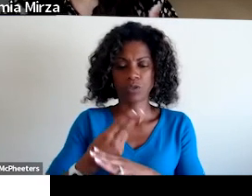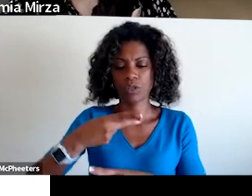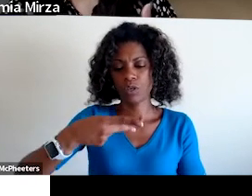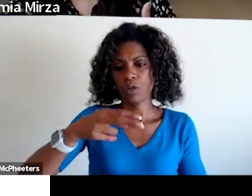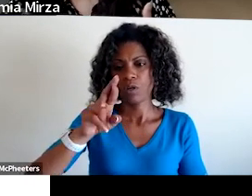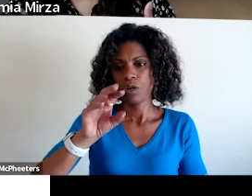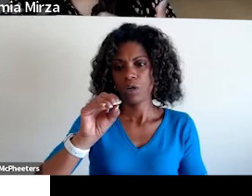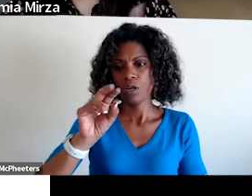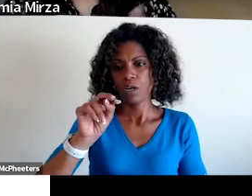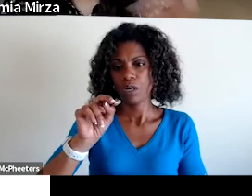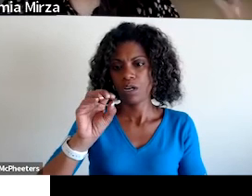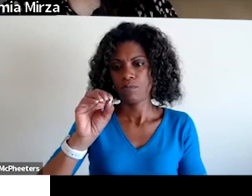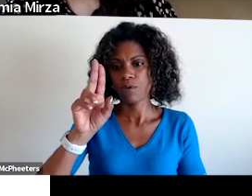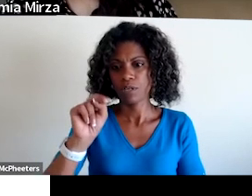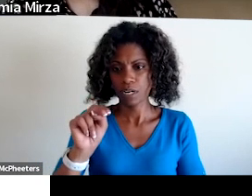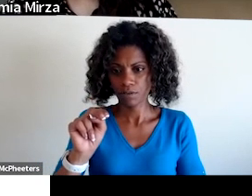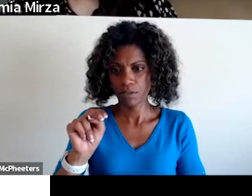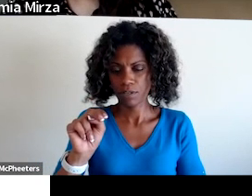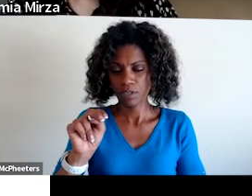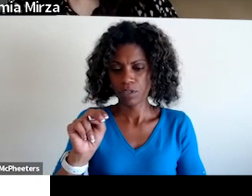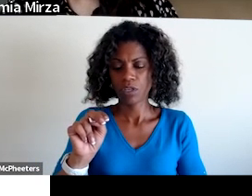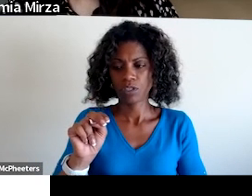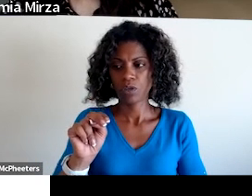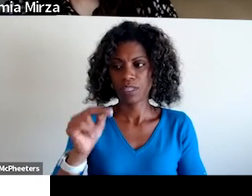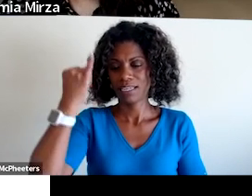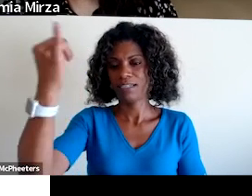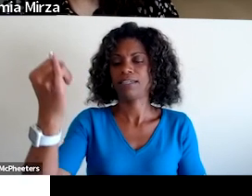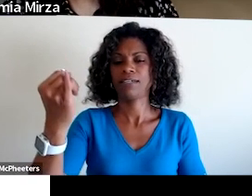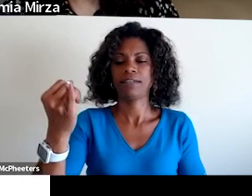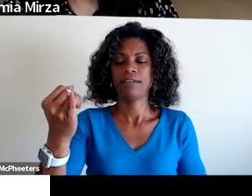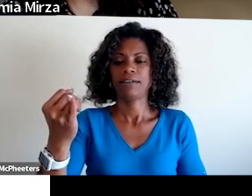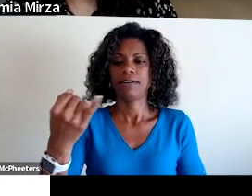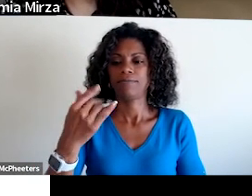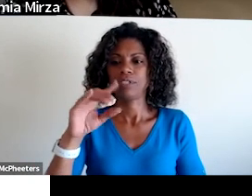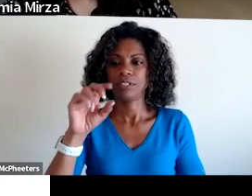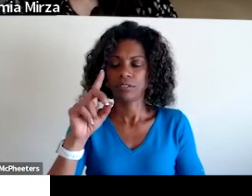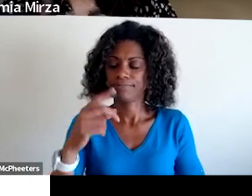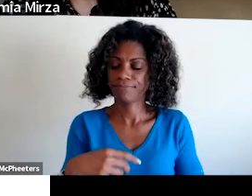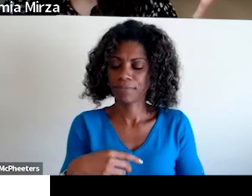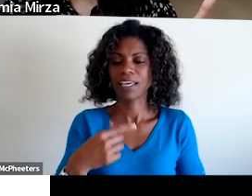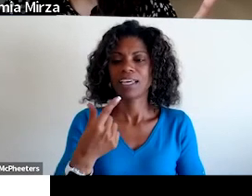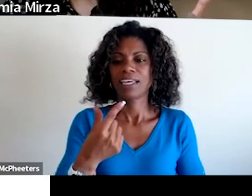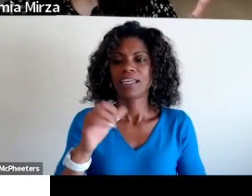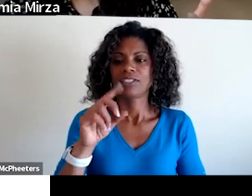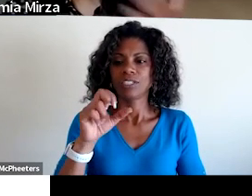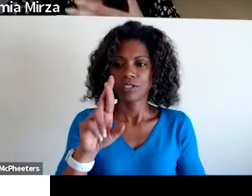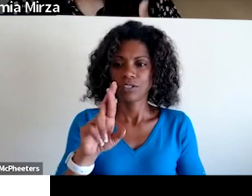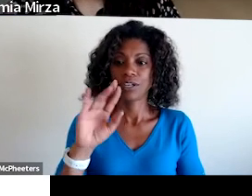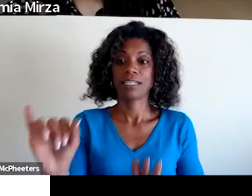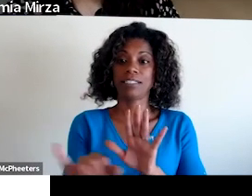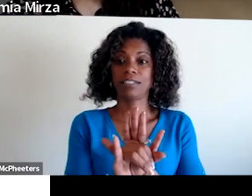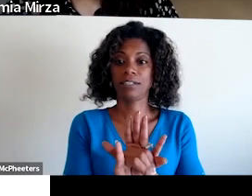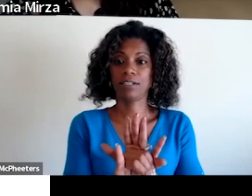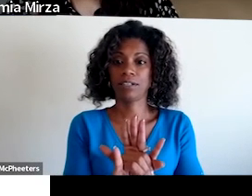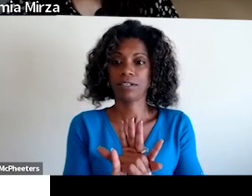pronouns. And so this just idea of gender identity has really expanded our consciousness. And now the question is, well, how does